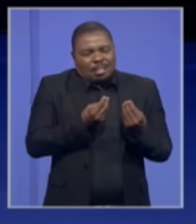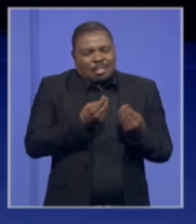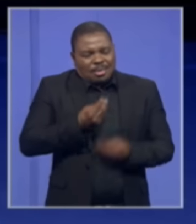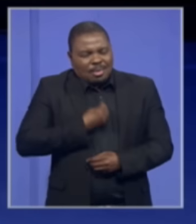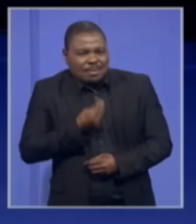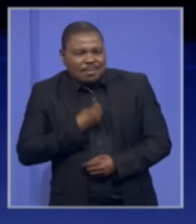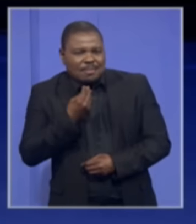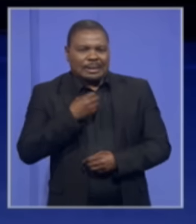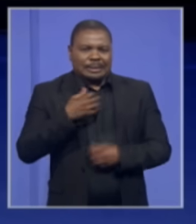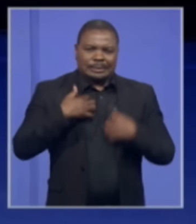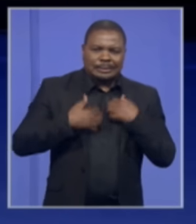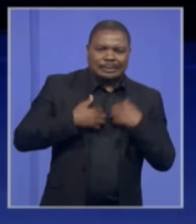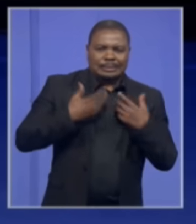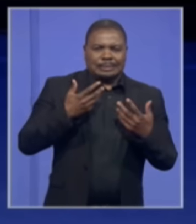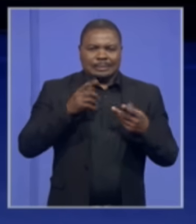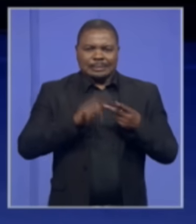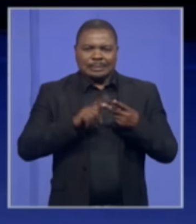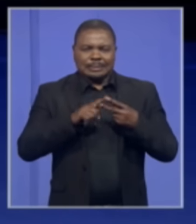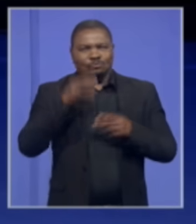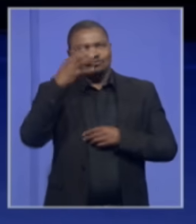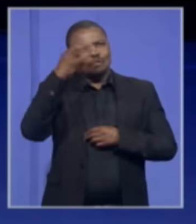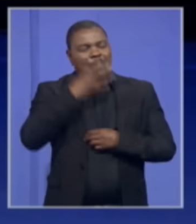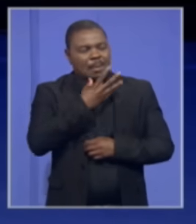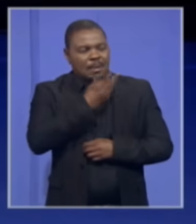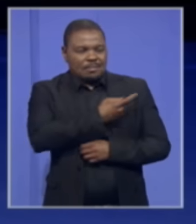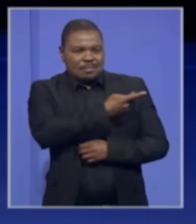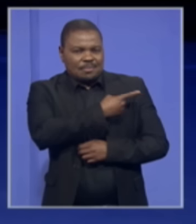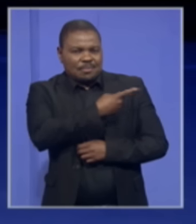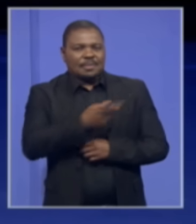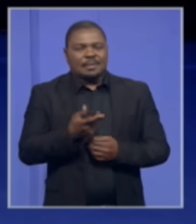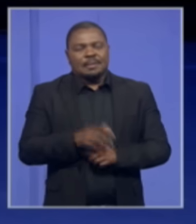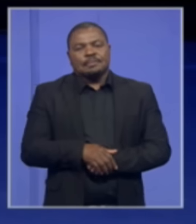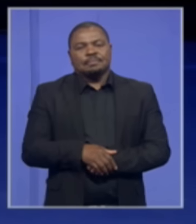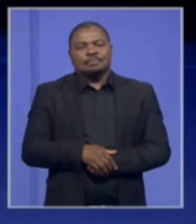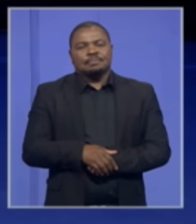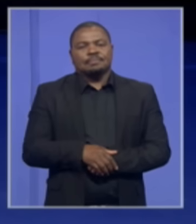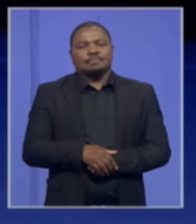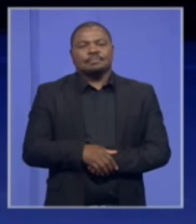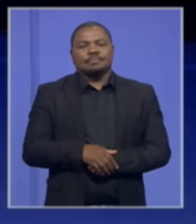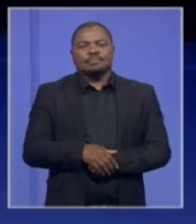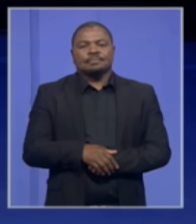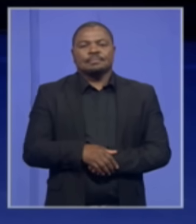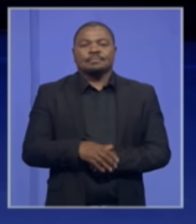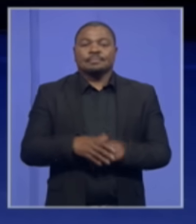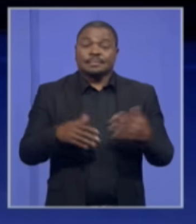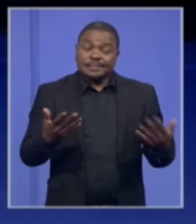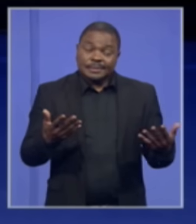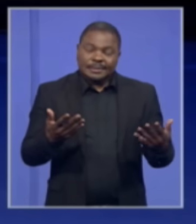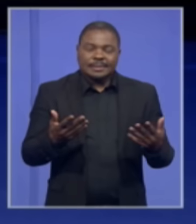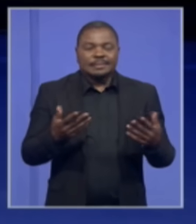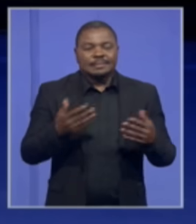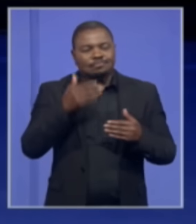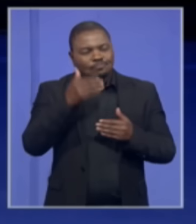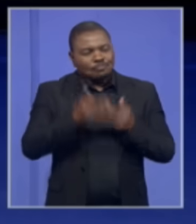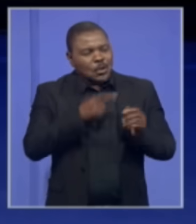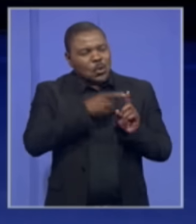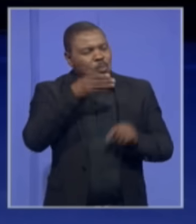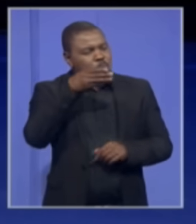Young, hungry, and full of dreams even we couldn't articulate. And yet there he